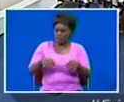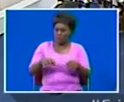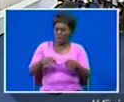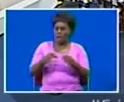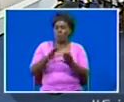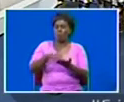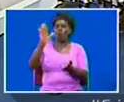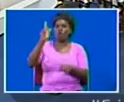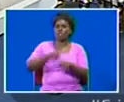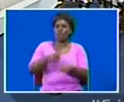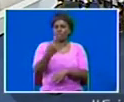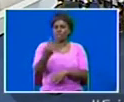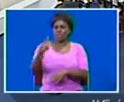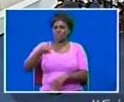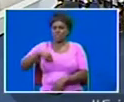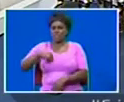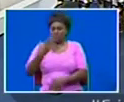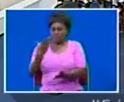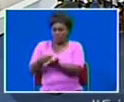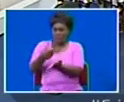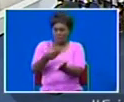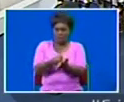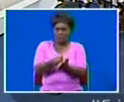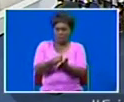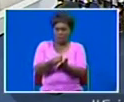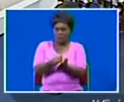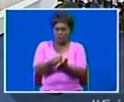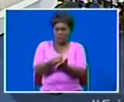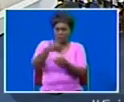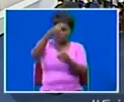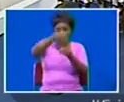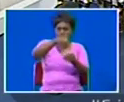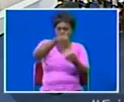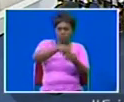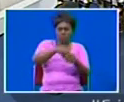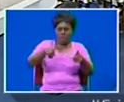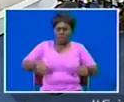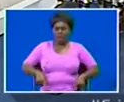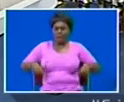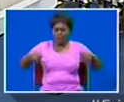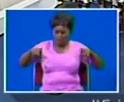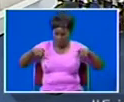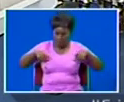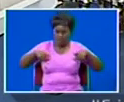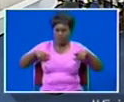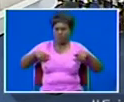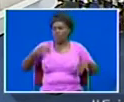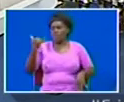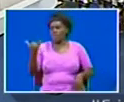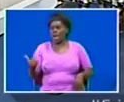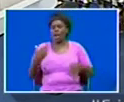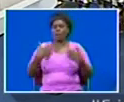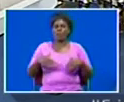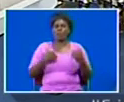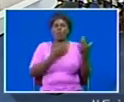And each of them is self-financing the tour as their investment into their lives of the young people that we hope